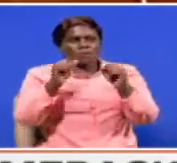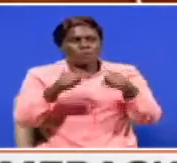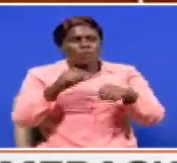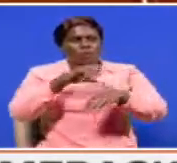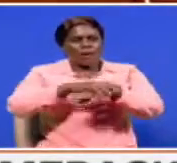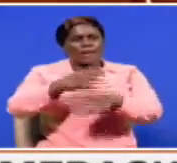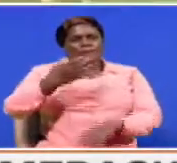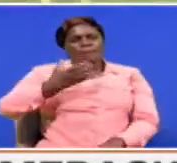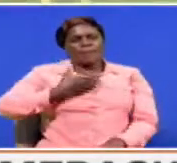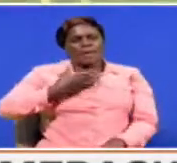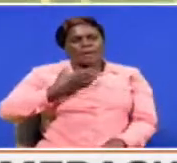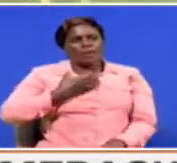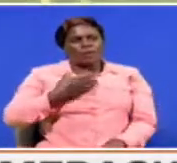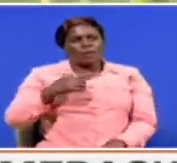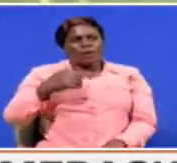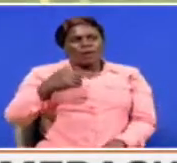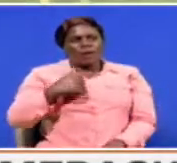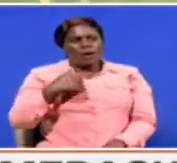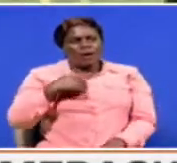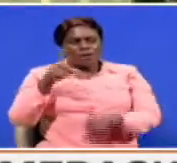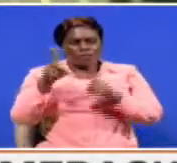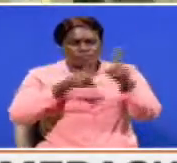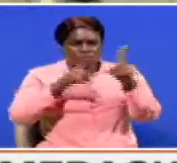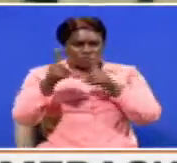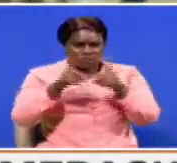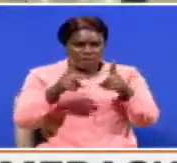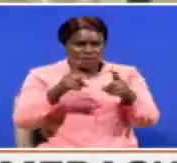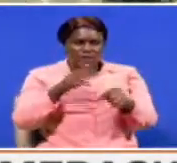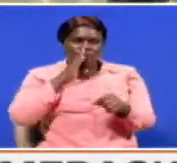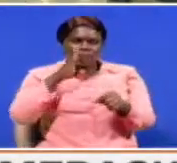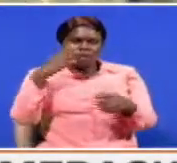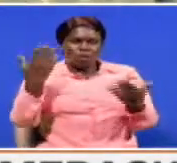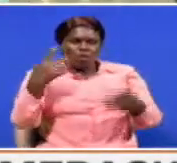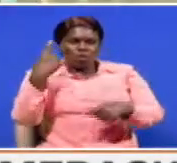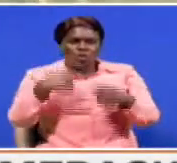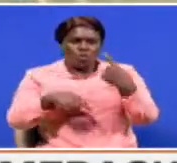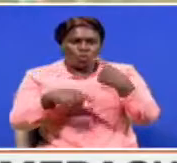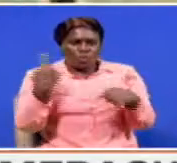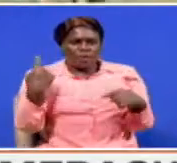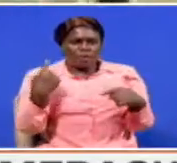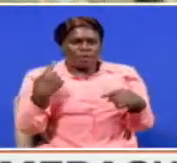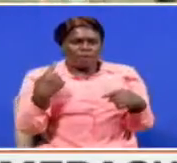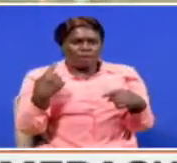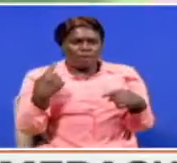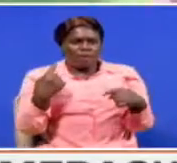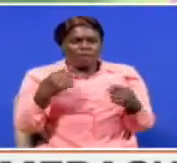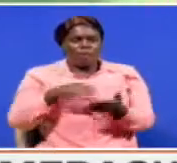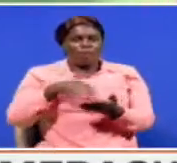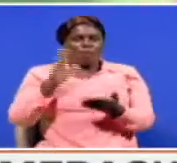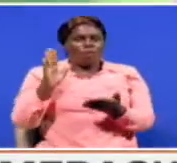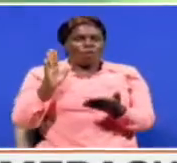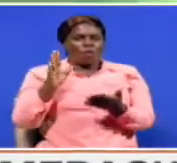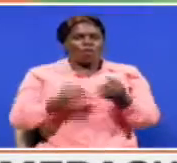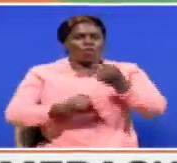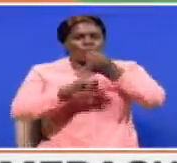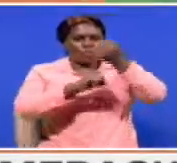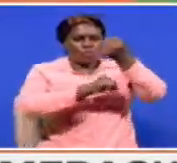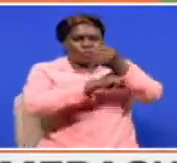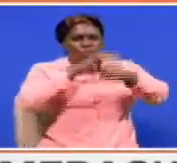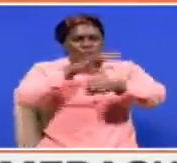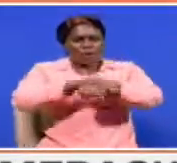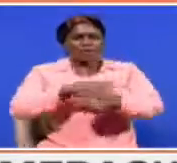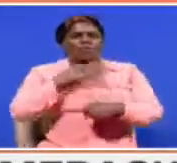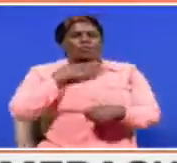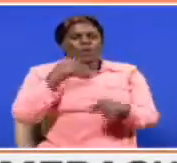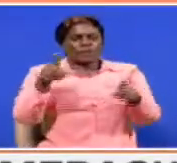medal bracket. We still have the journey to be to win the hearts of FIVB and more sponsorship to come in. We